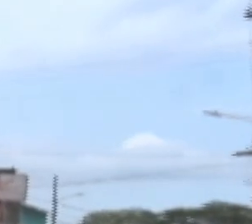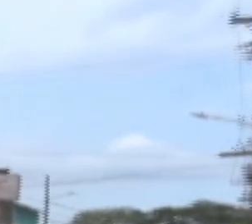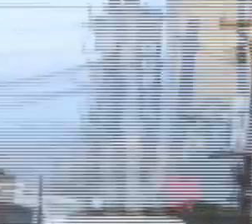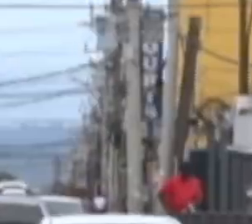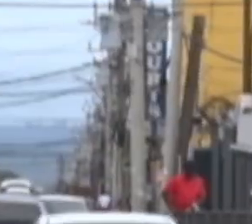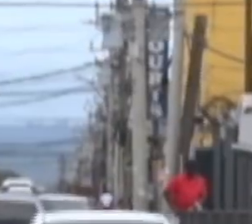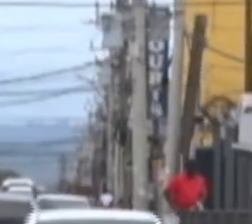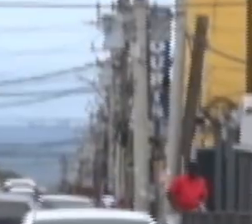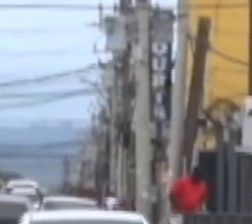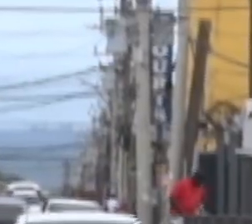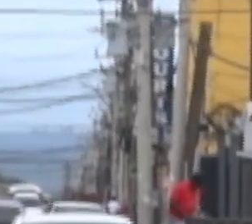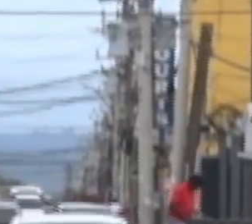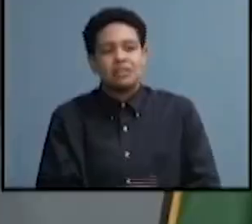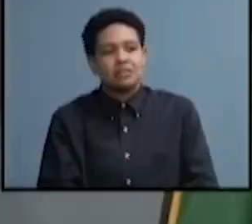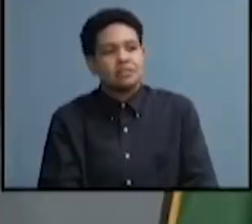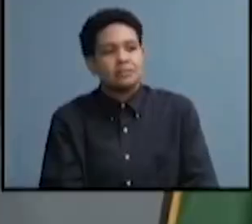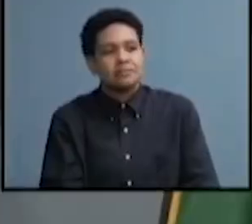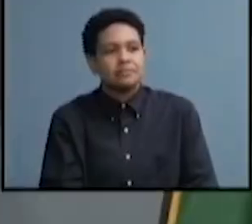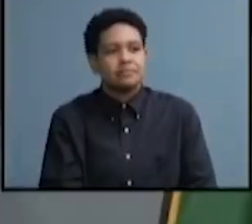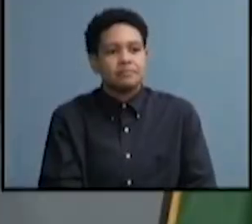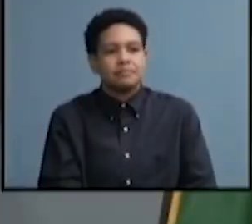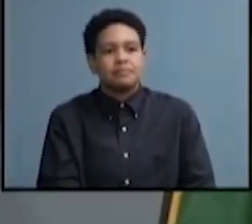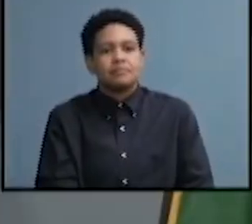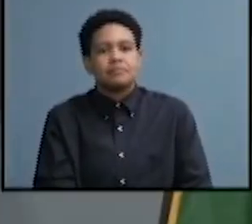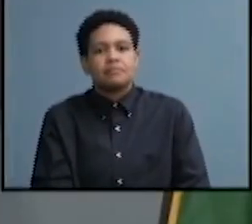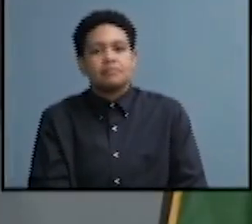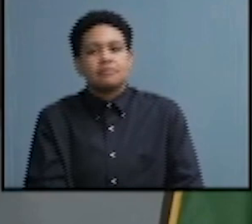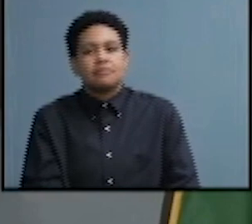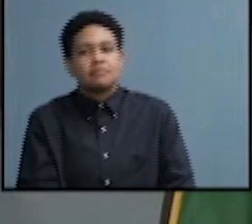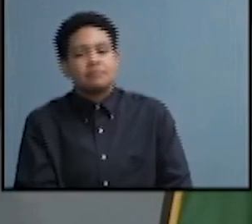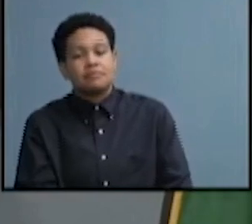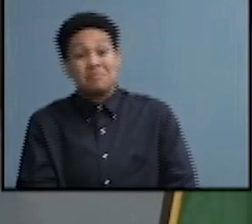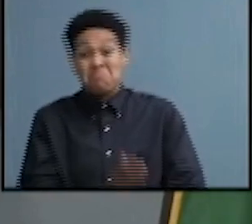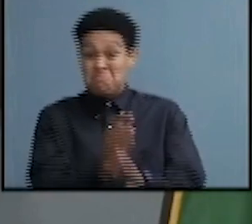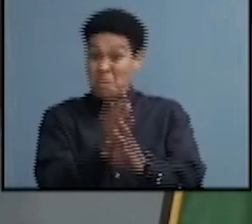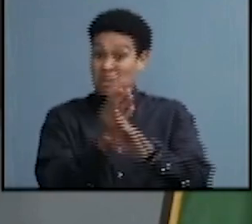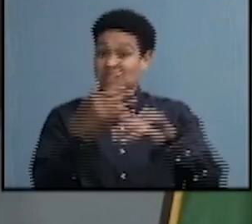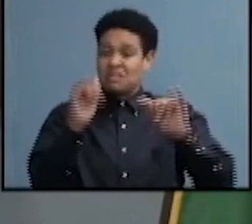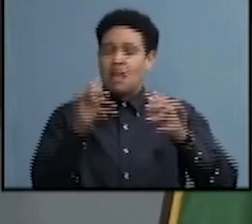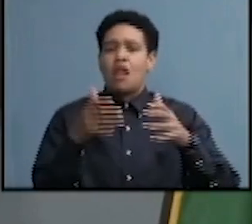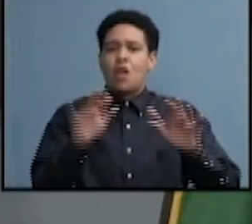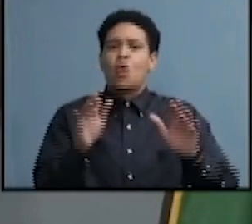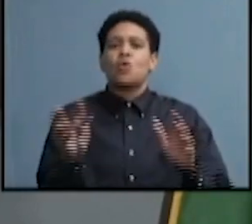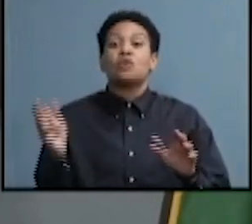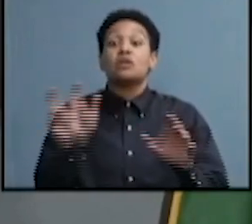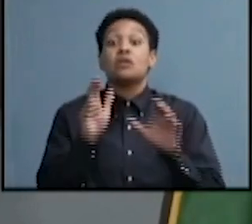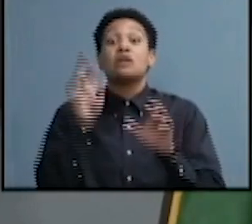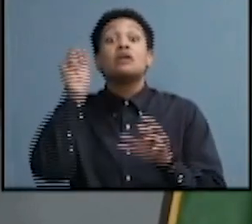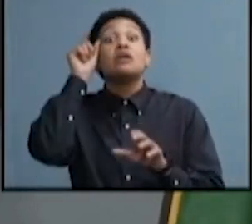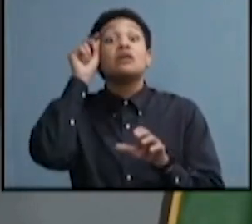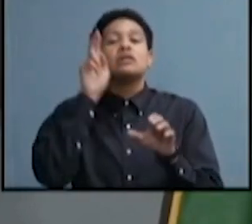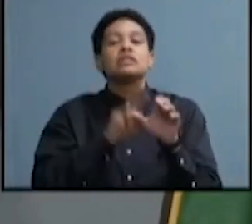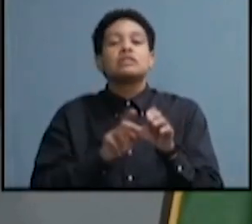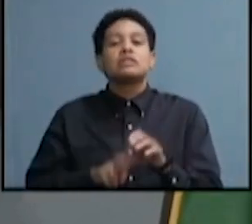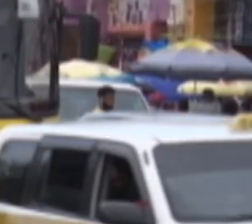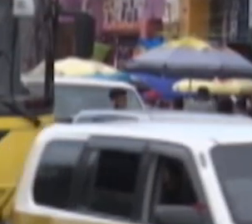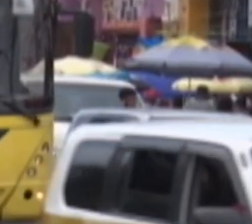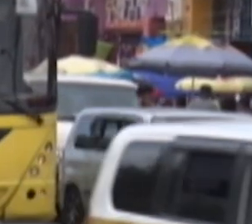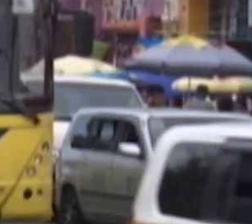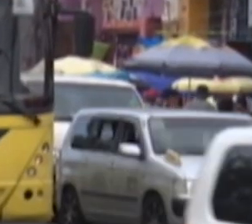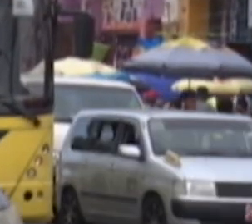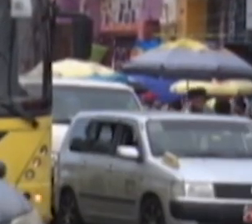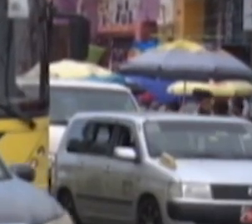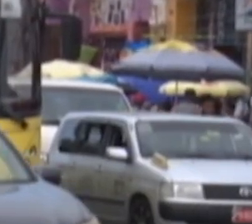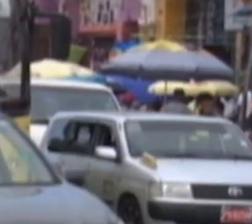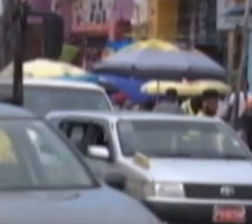the public transportation providers. Buses will continue to be allowed to carry only seated passengers. We